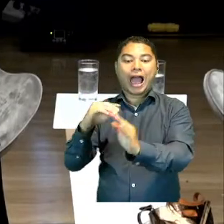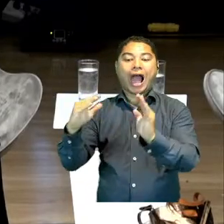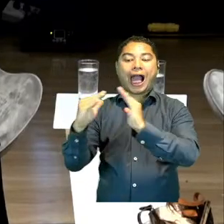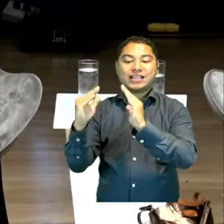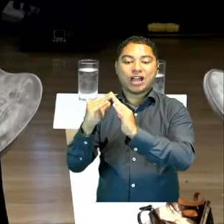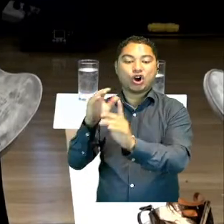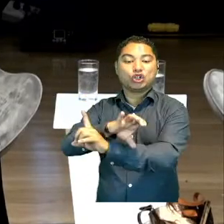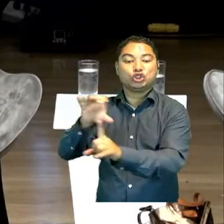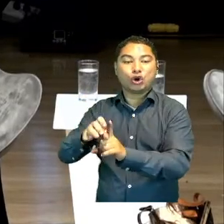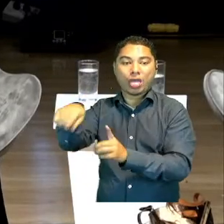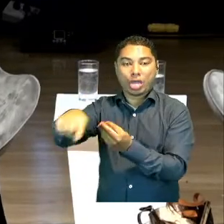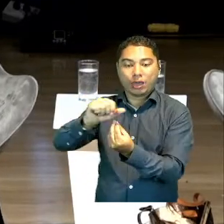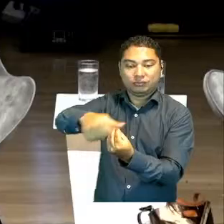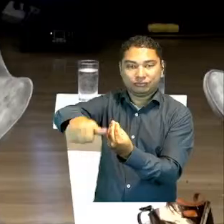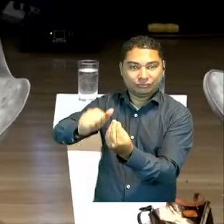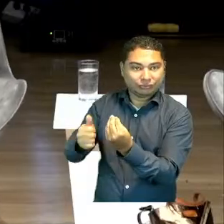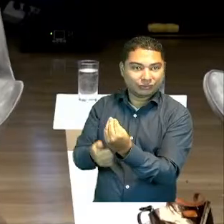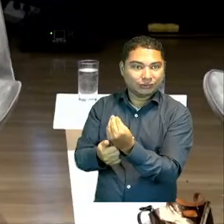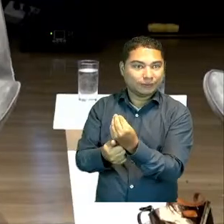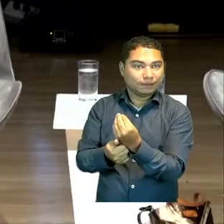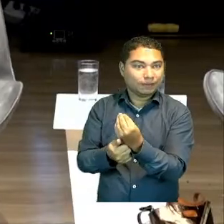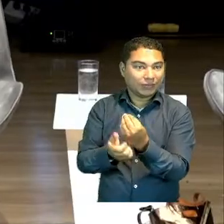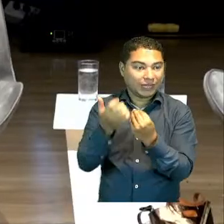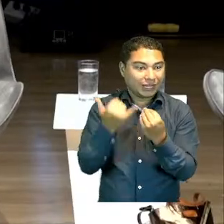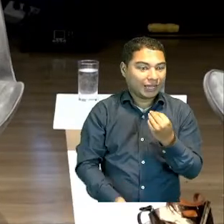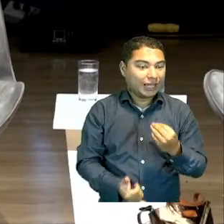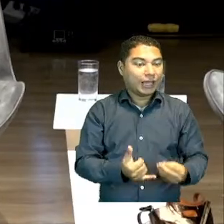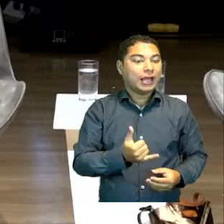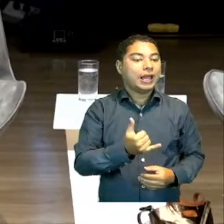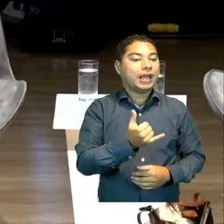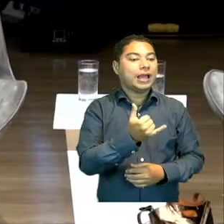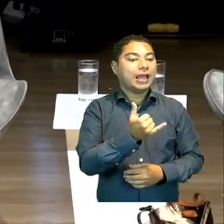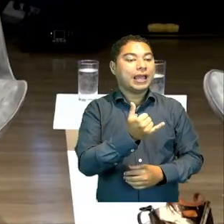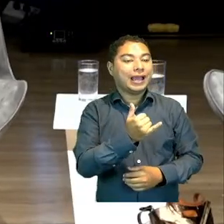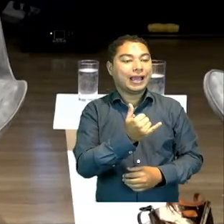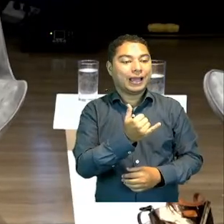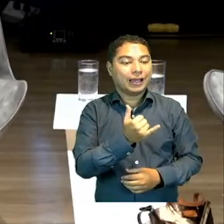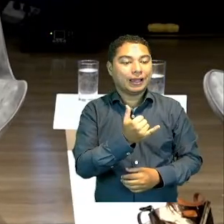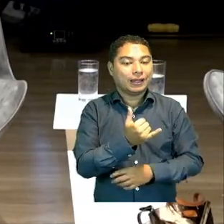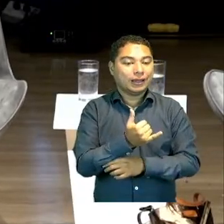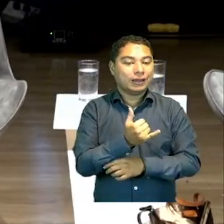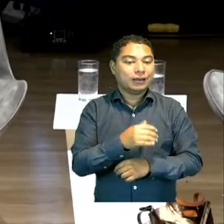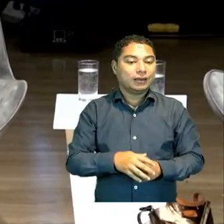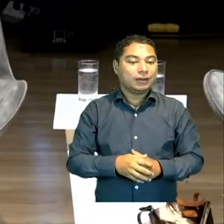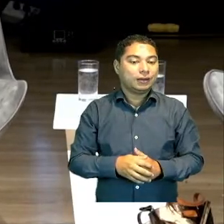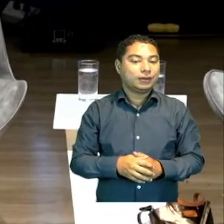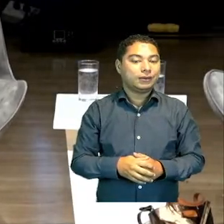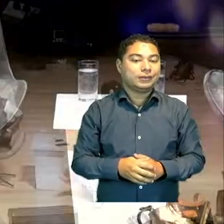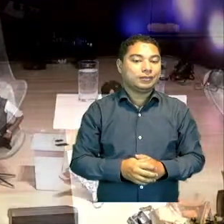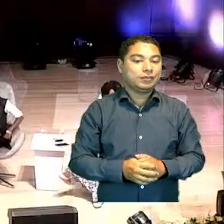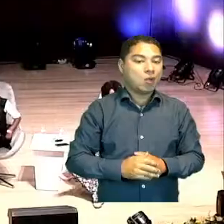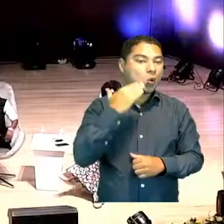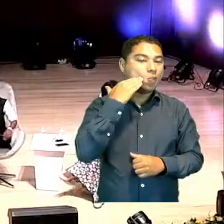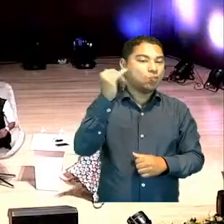arena, such as the activities with the single moms from El Chontaduro, such as this.